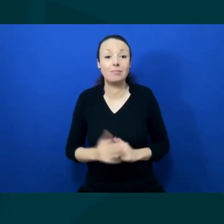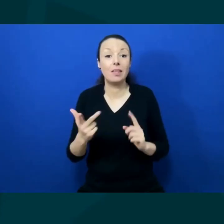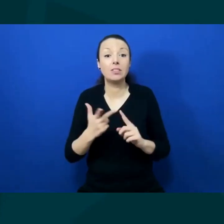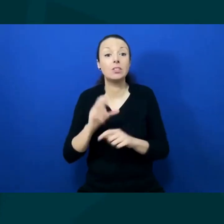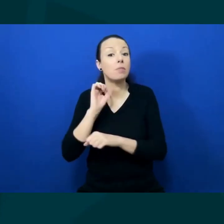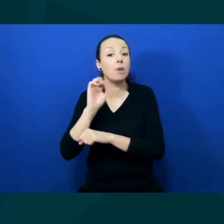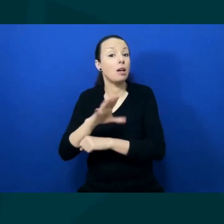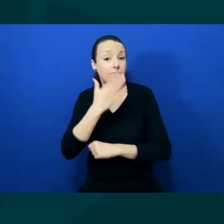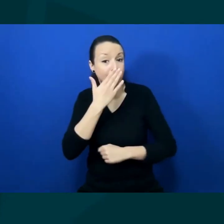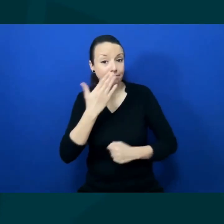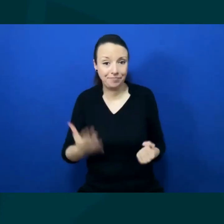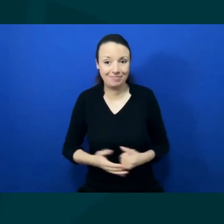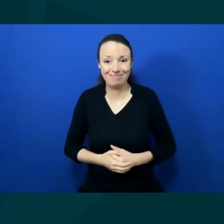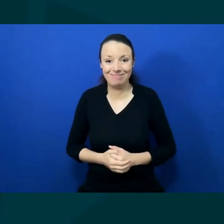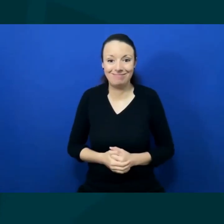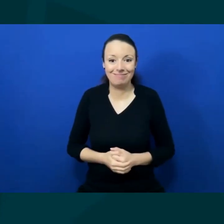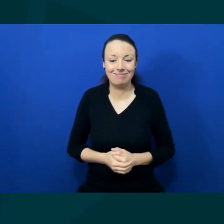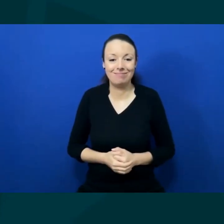The third presentation